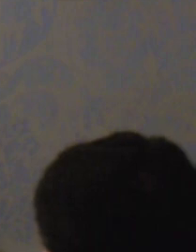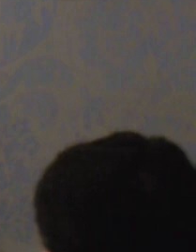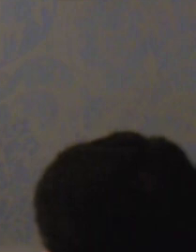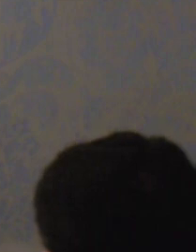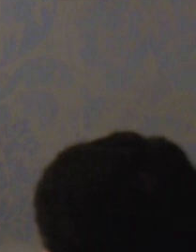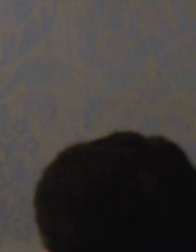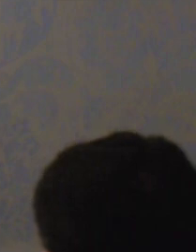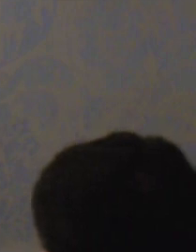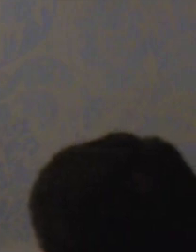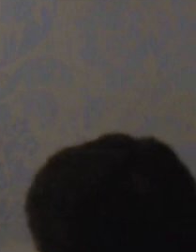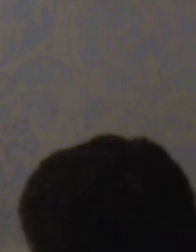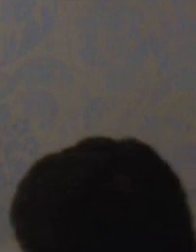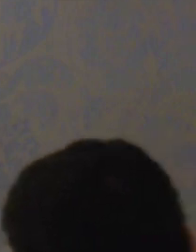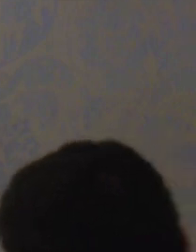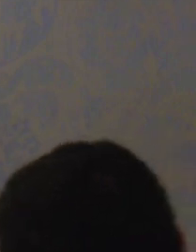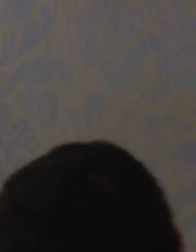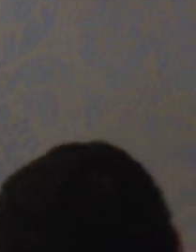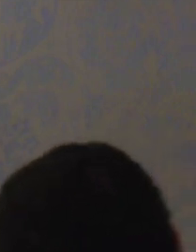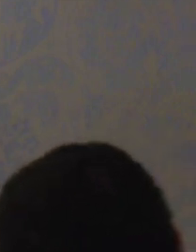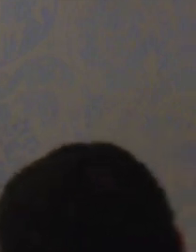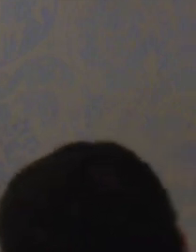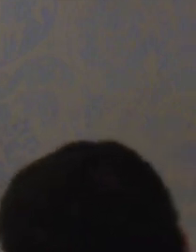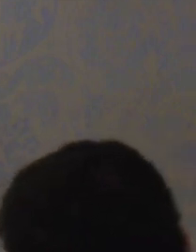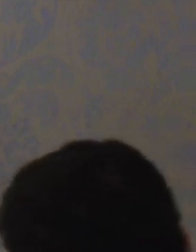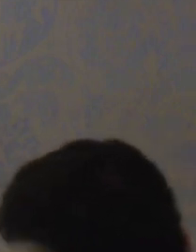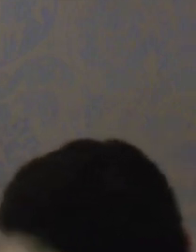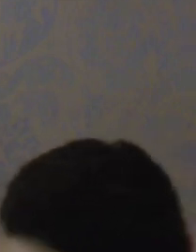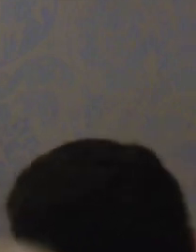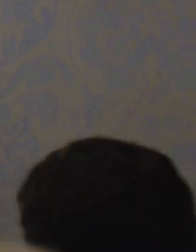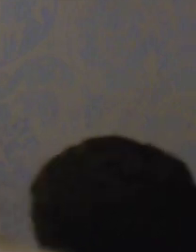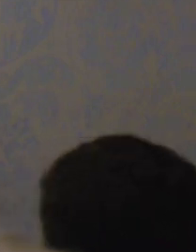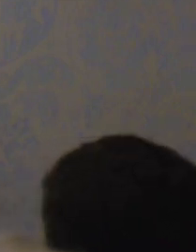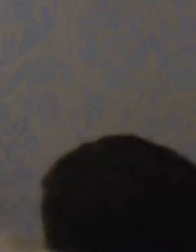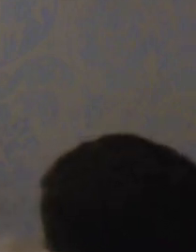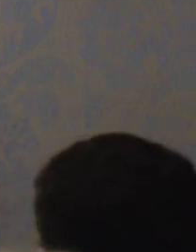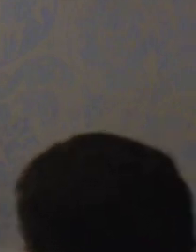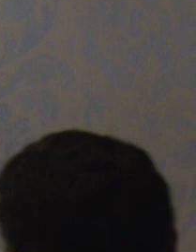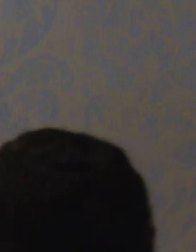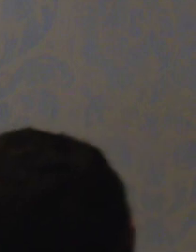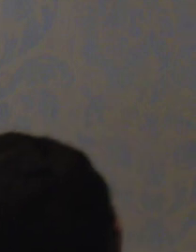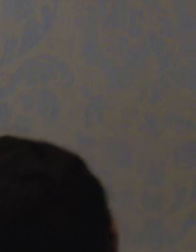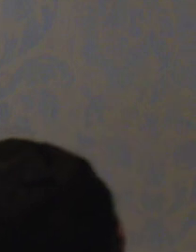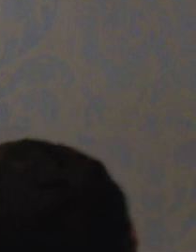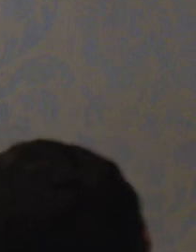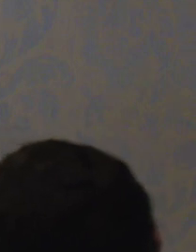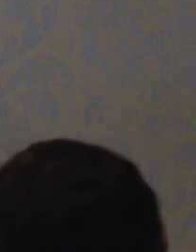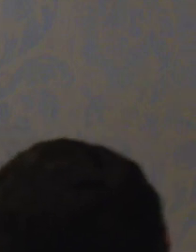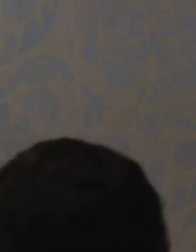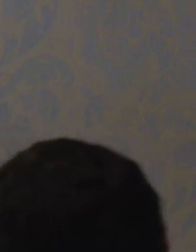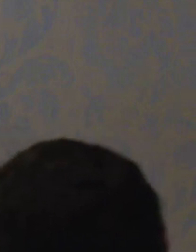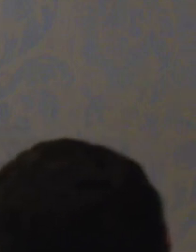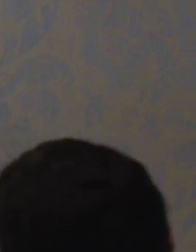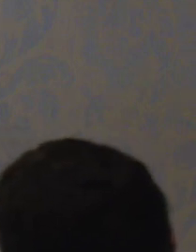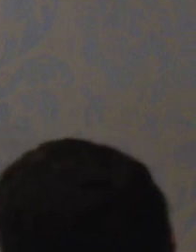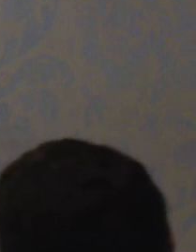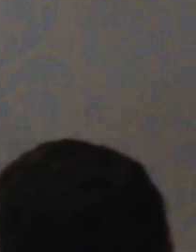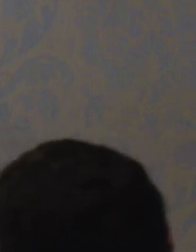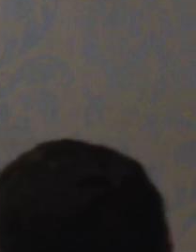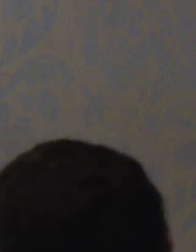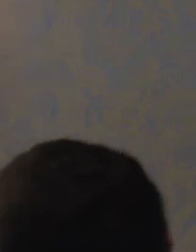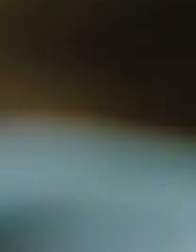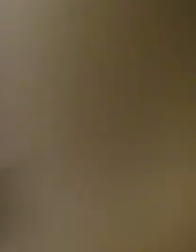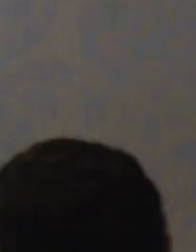and networks of experts in order to make sure that their interventions are sustainable and have the potential for being